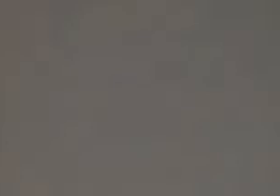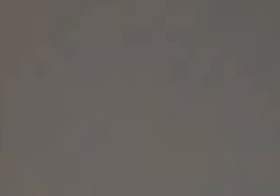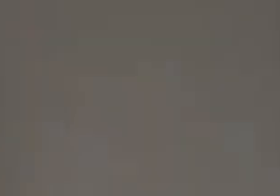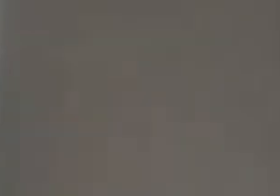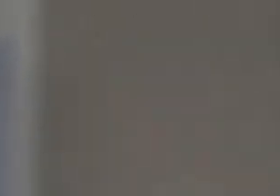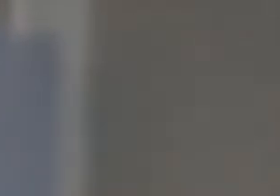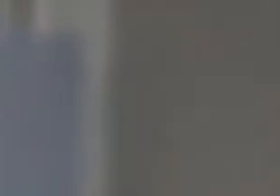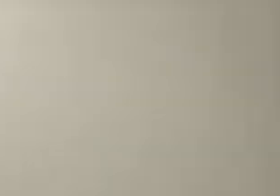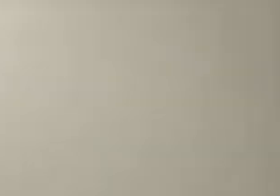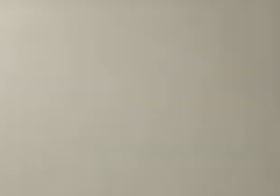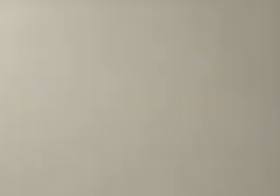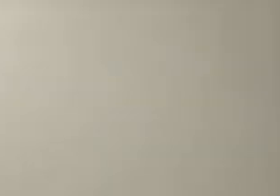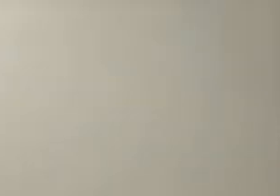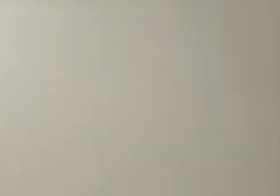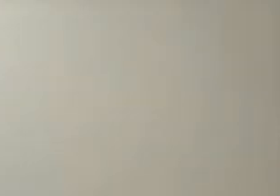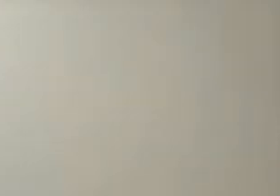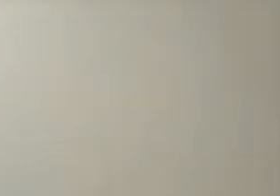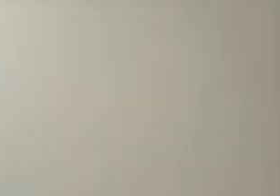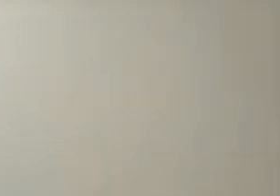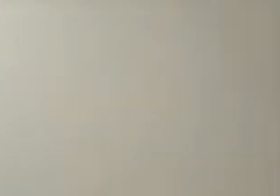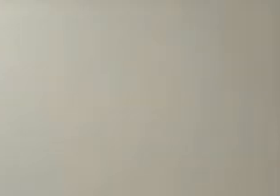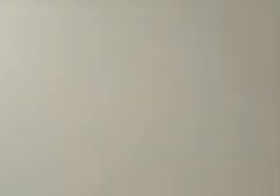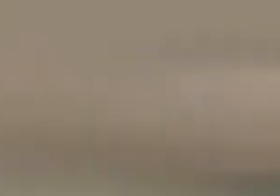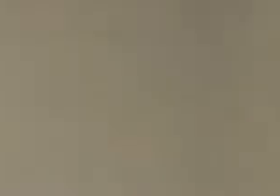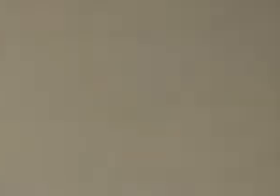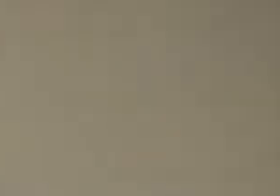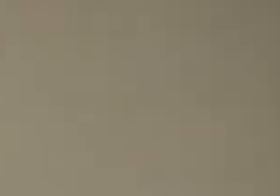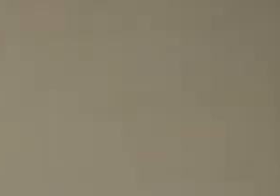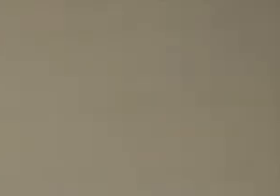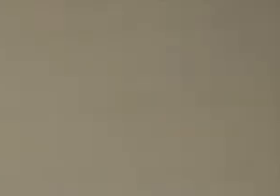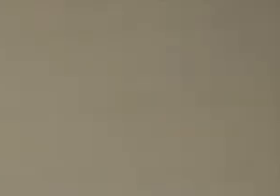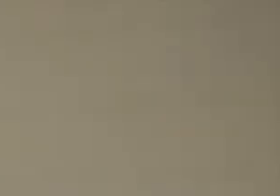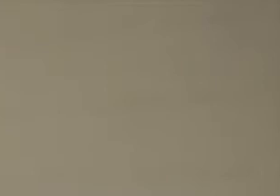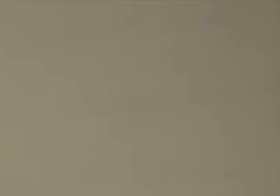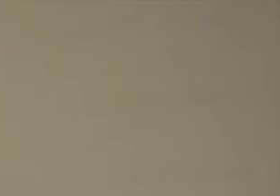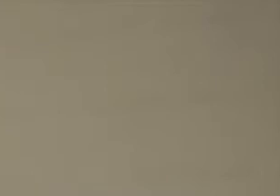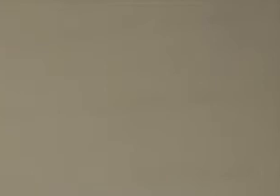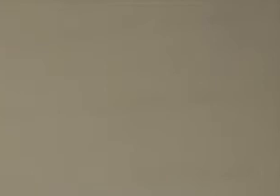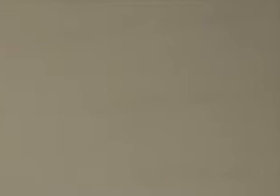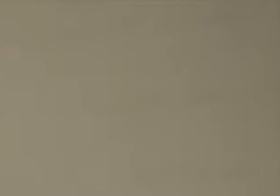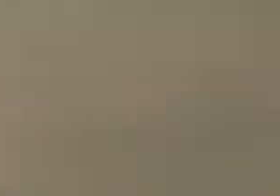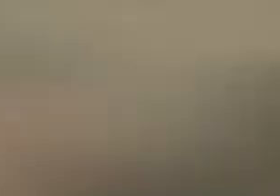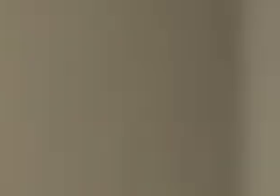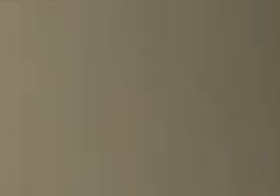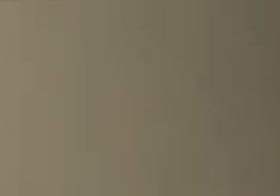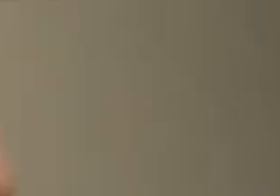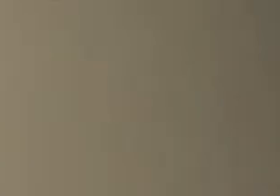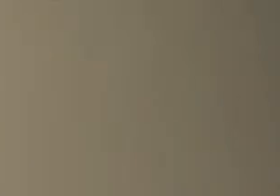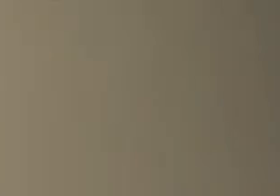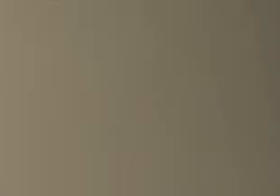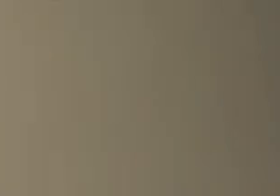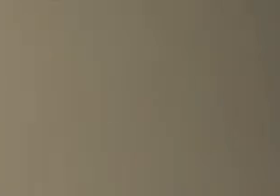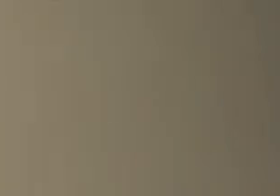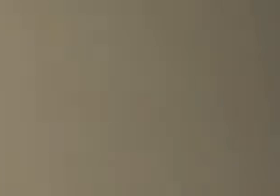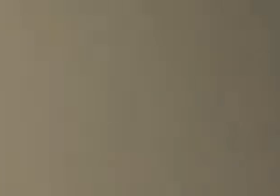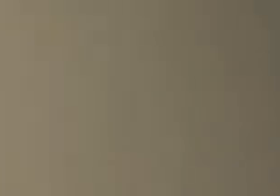input for each limb into an electronically controlled hub. A key benefit is that a user can exercise both arms at an equal